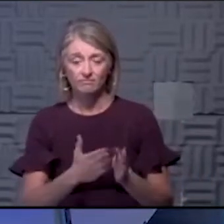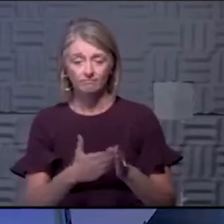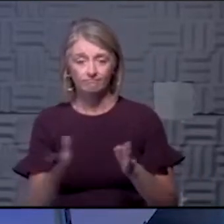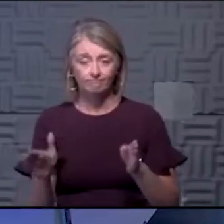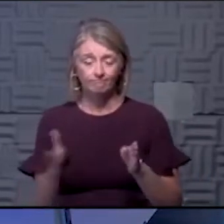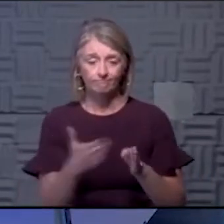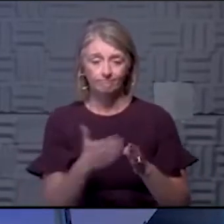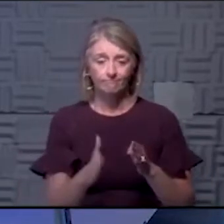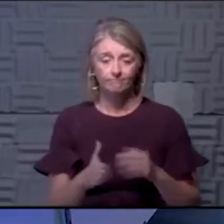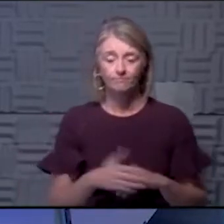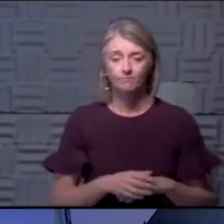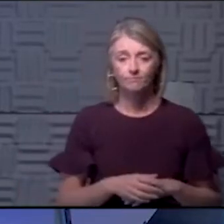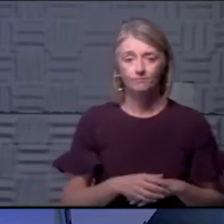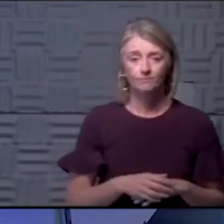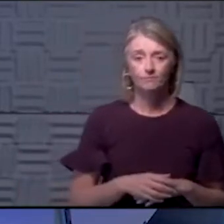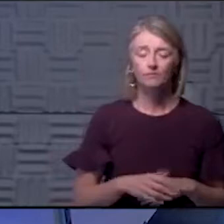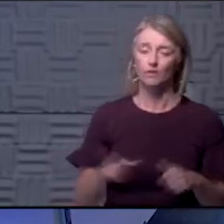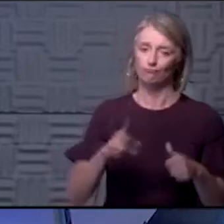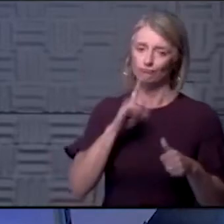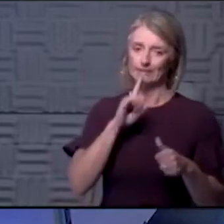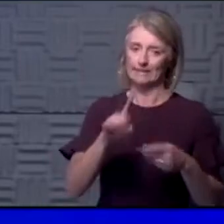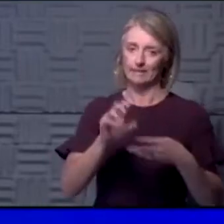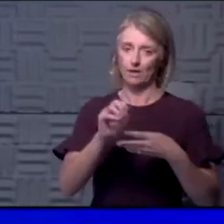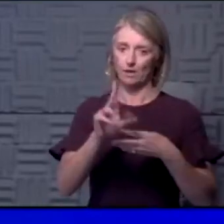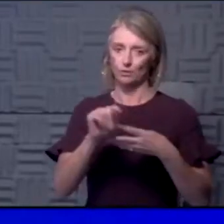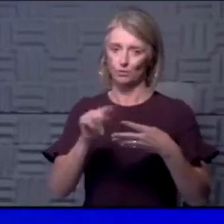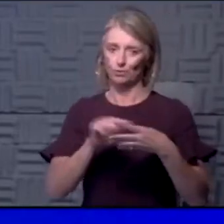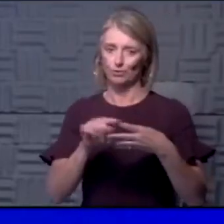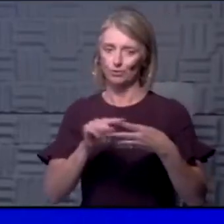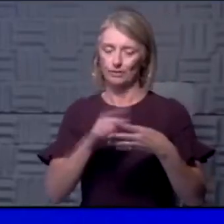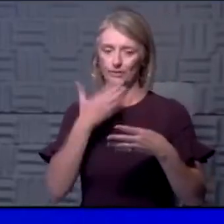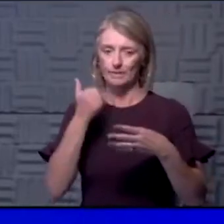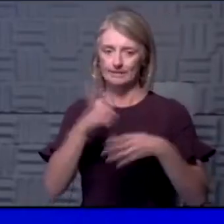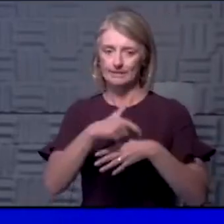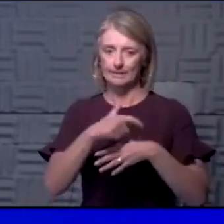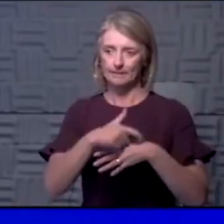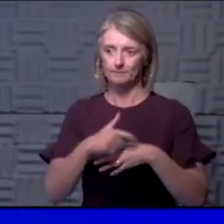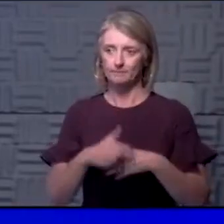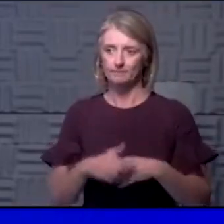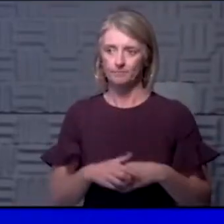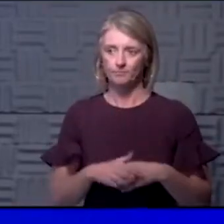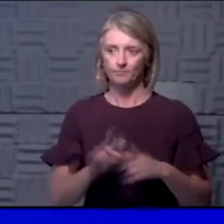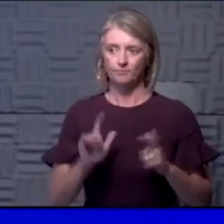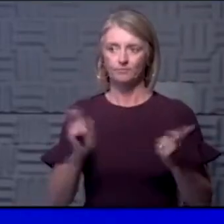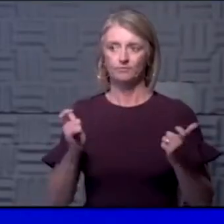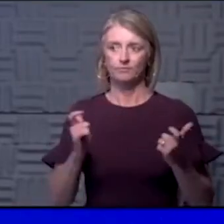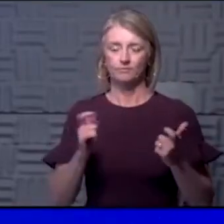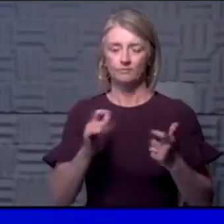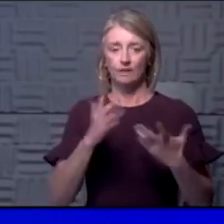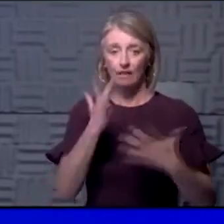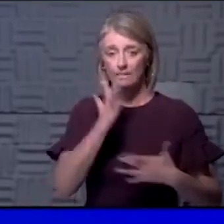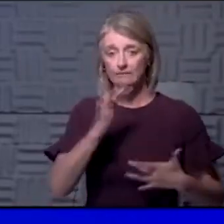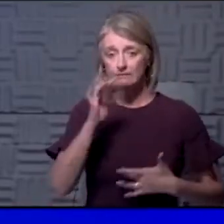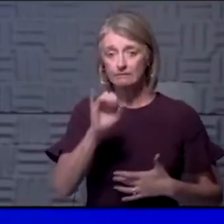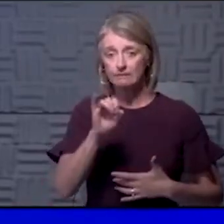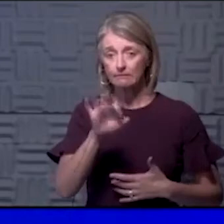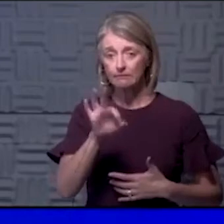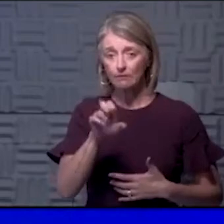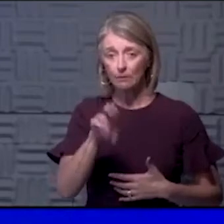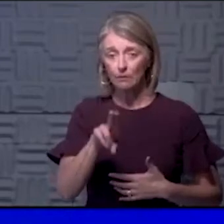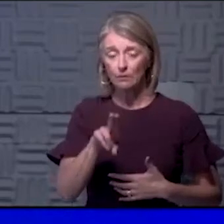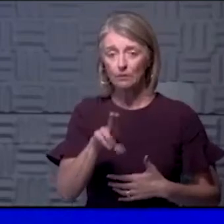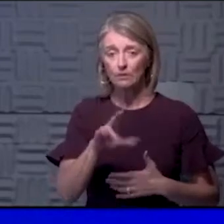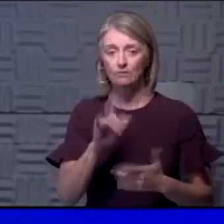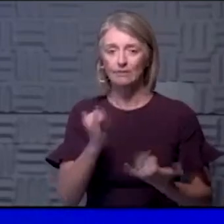to run out. And you don't want that, so really the 1st of October. Right, and we don't want that big push at the end where there is a large amount of influenza activity. Right now, there is